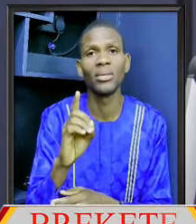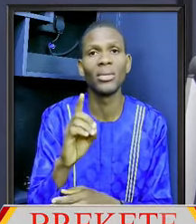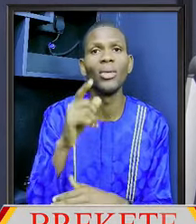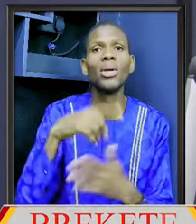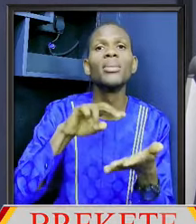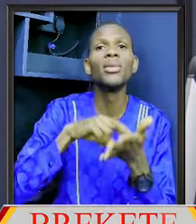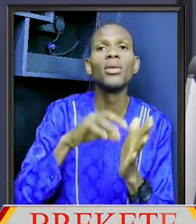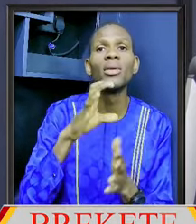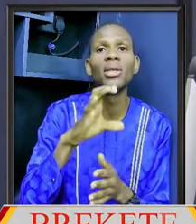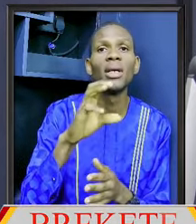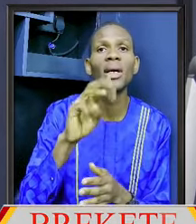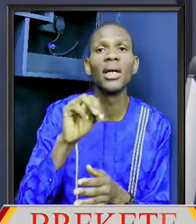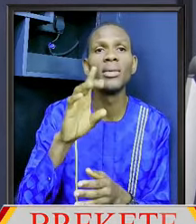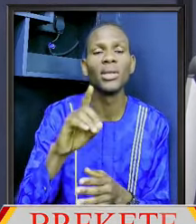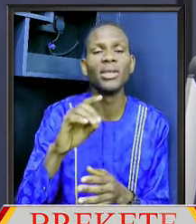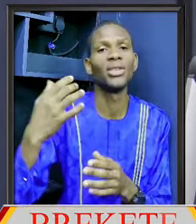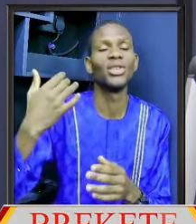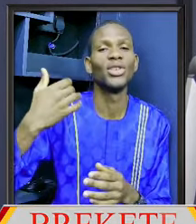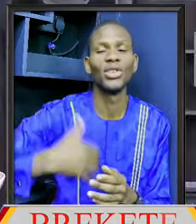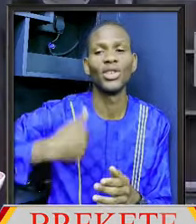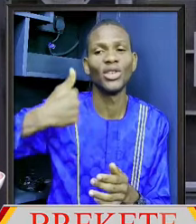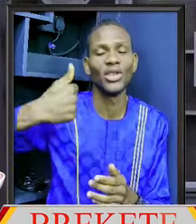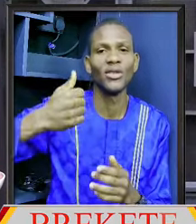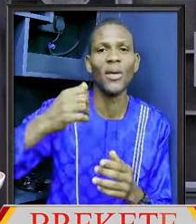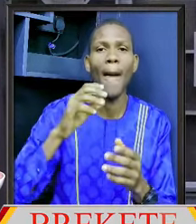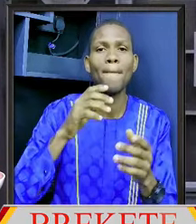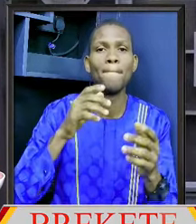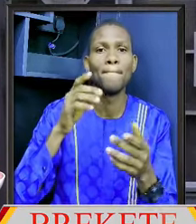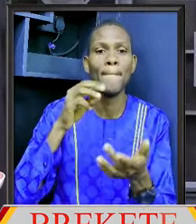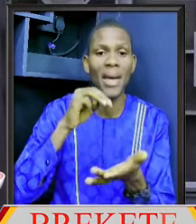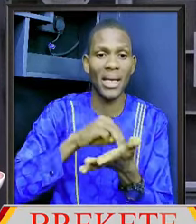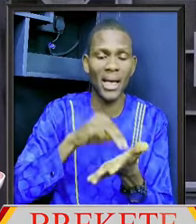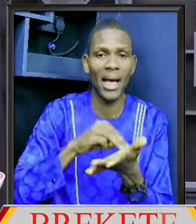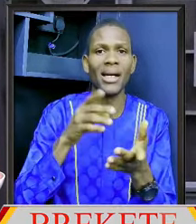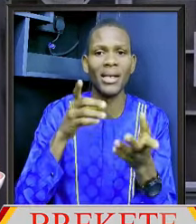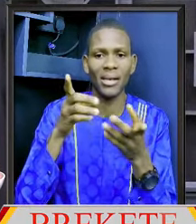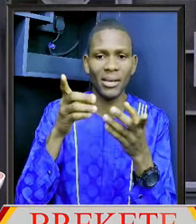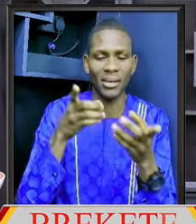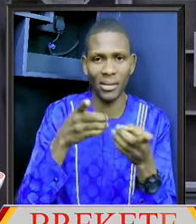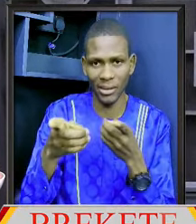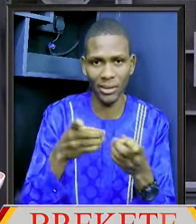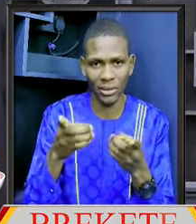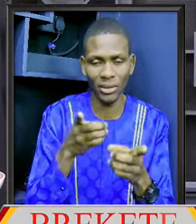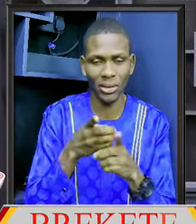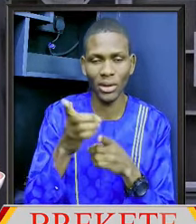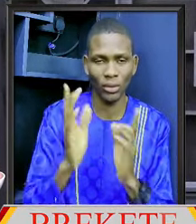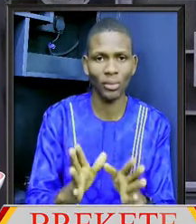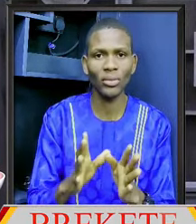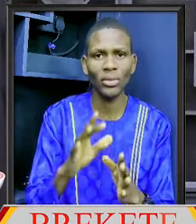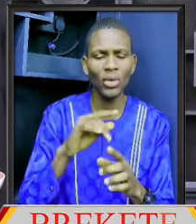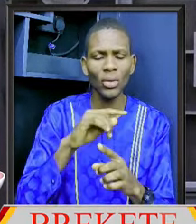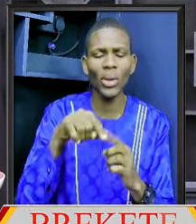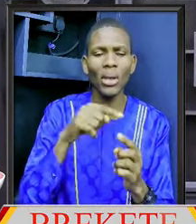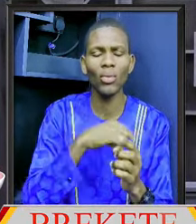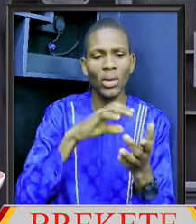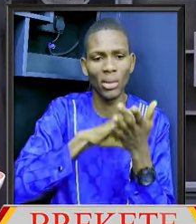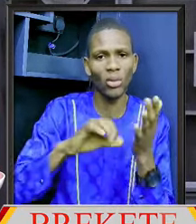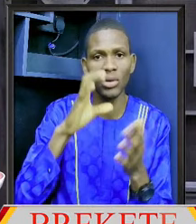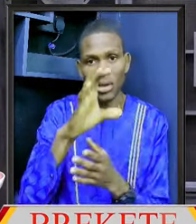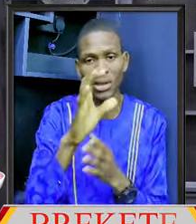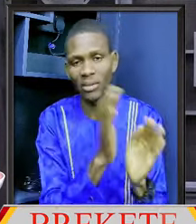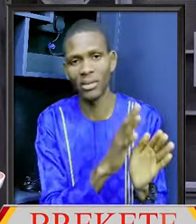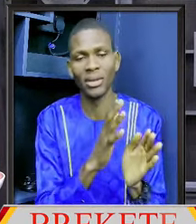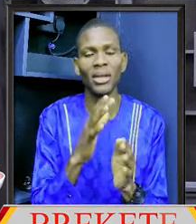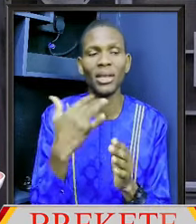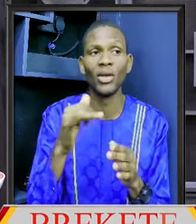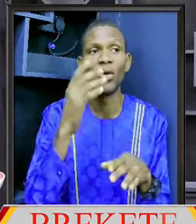Waiting be CMD. Chief Medical Director. But let's assume say you commode C. They don't caution me